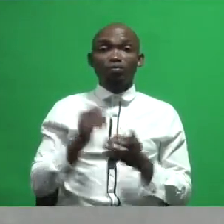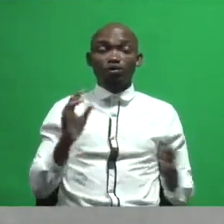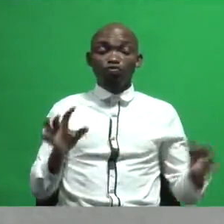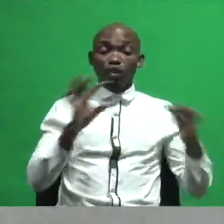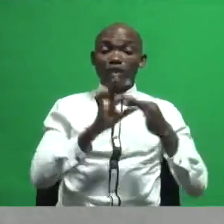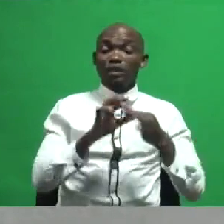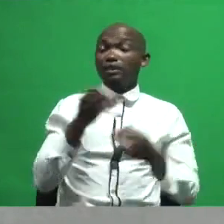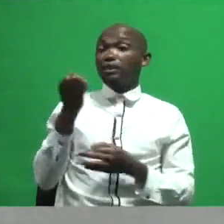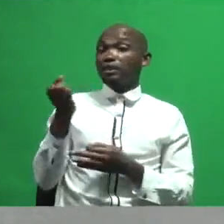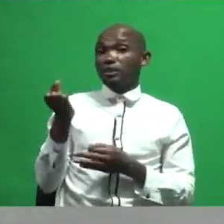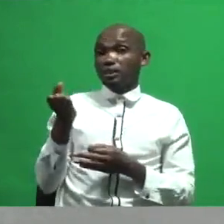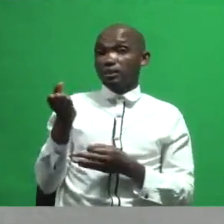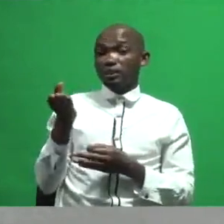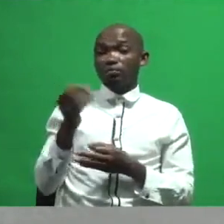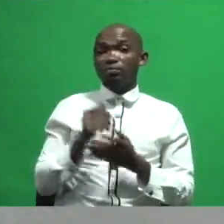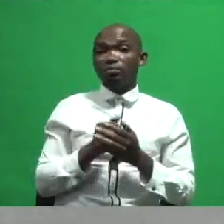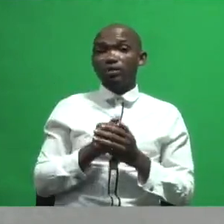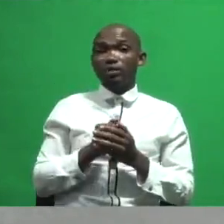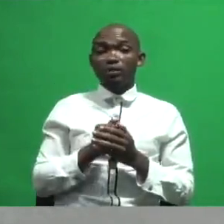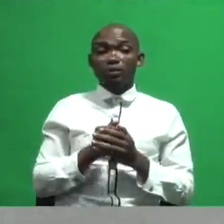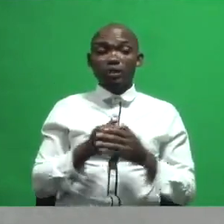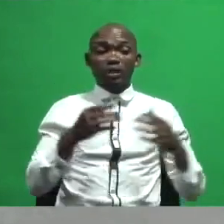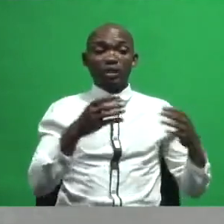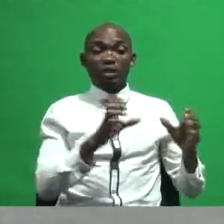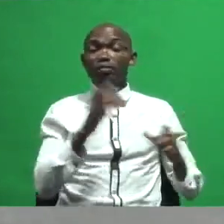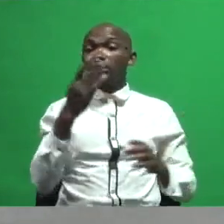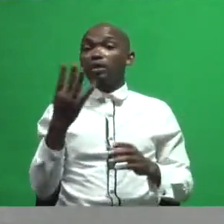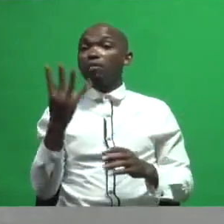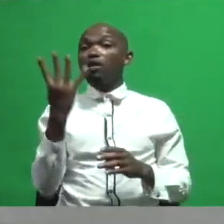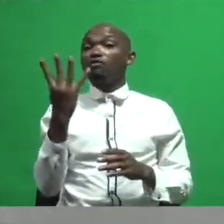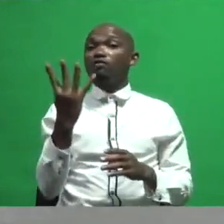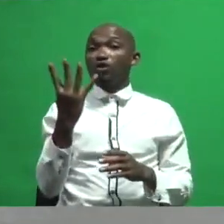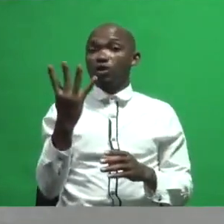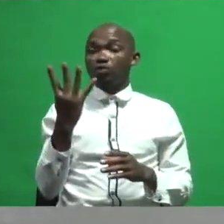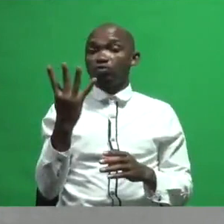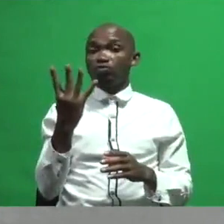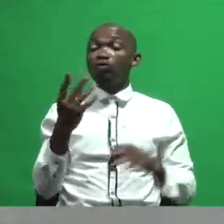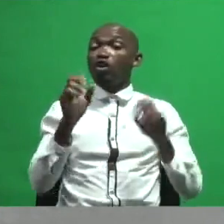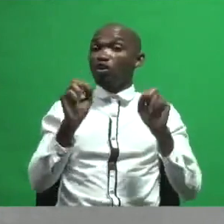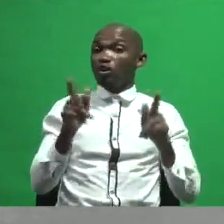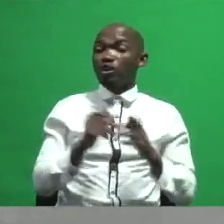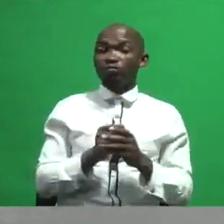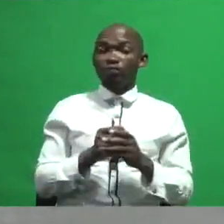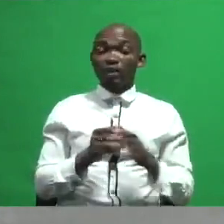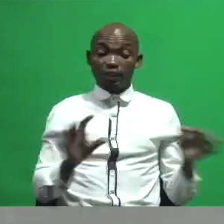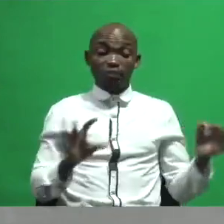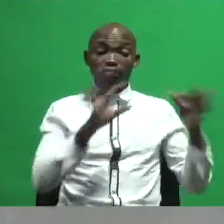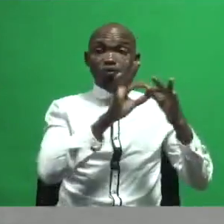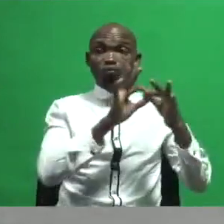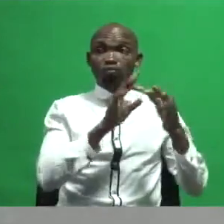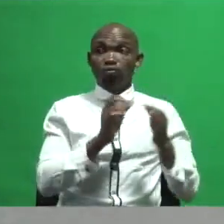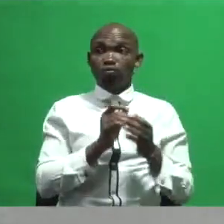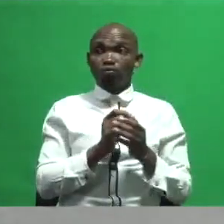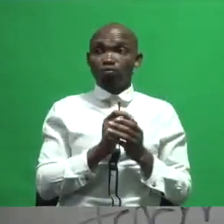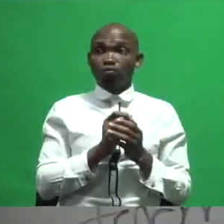we have to detach this group and to attach to the carbon number 4. Therefore, okay, I detach